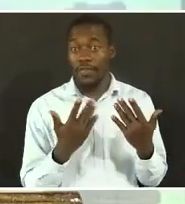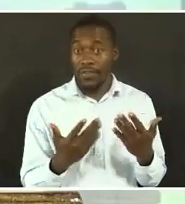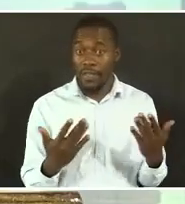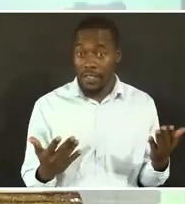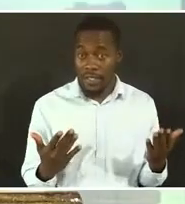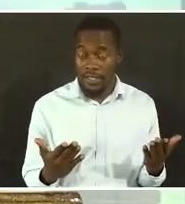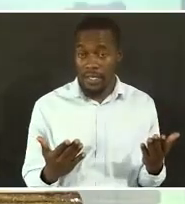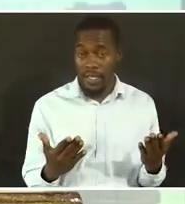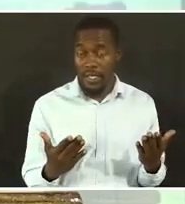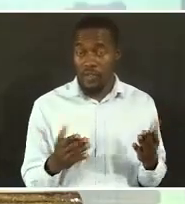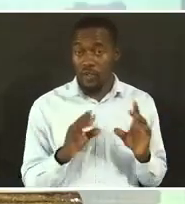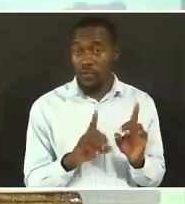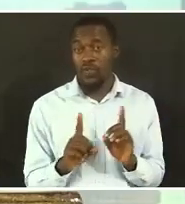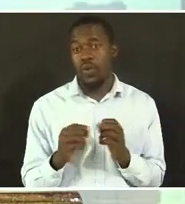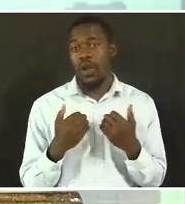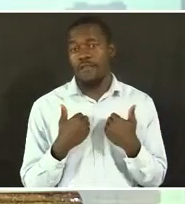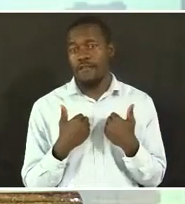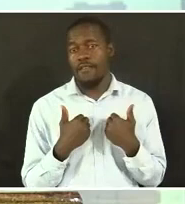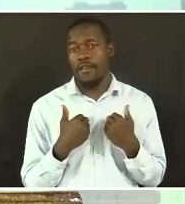by the master?